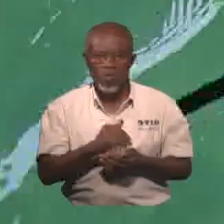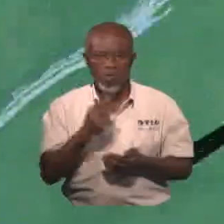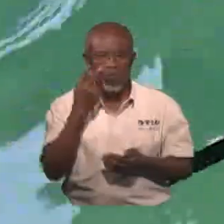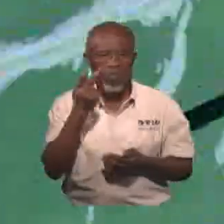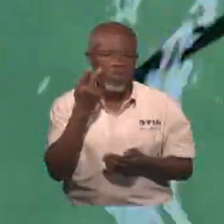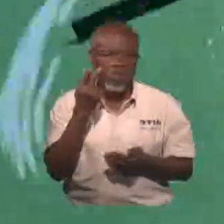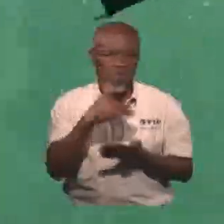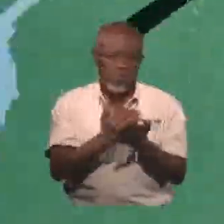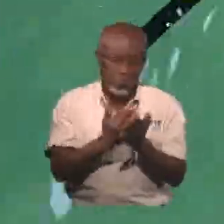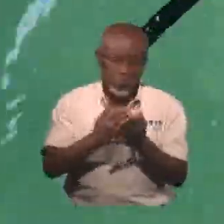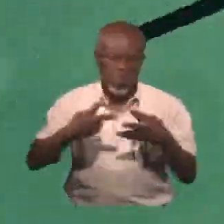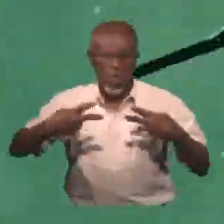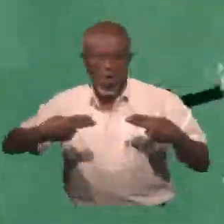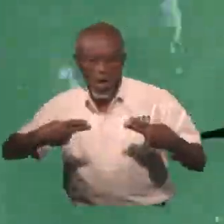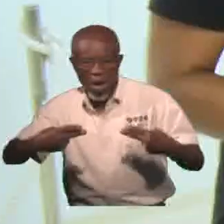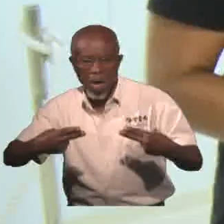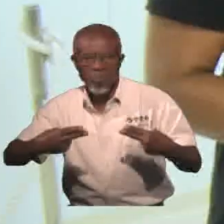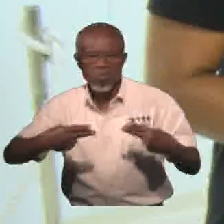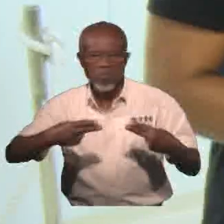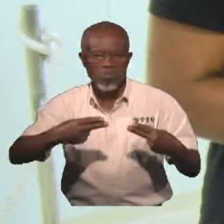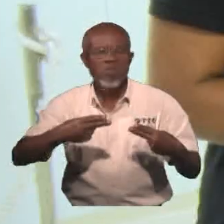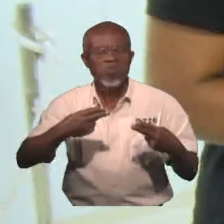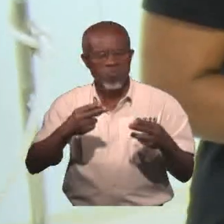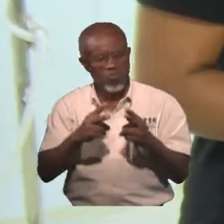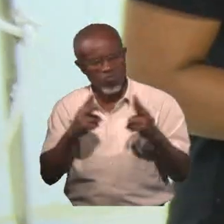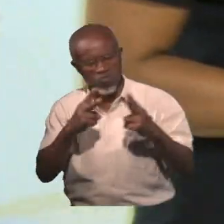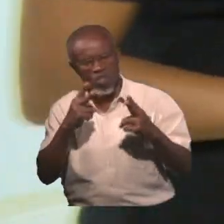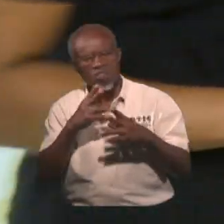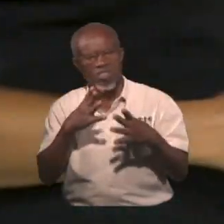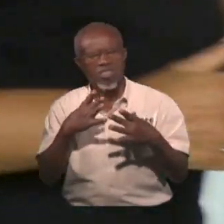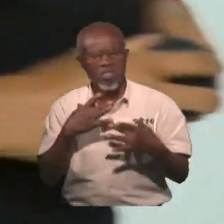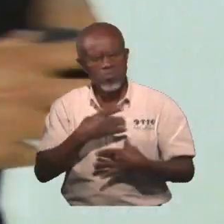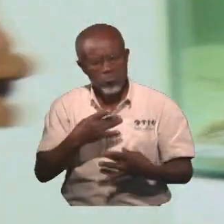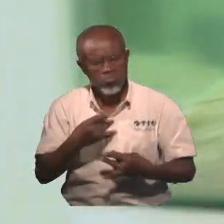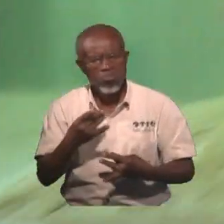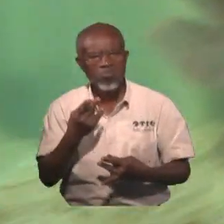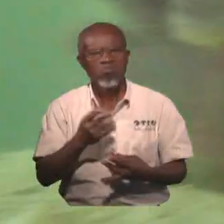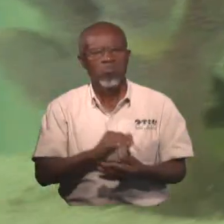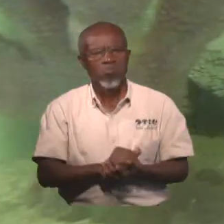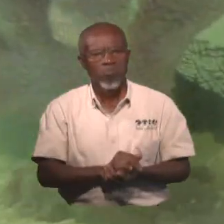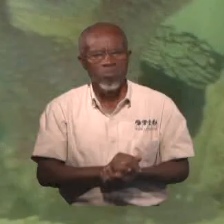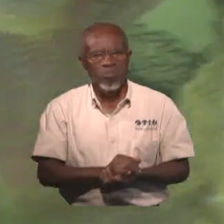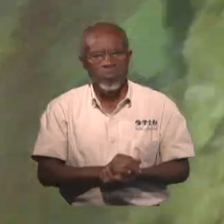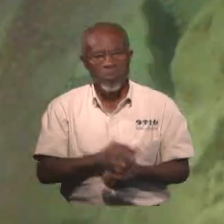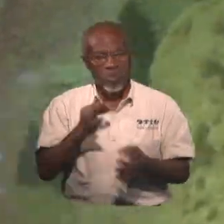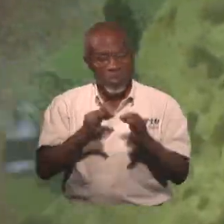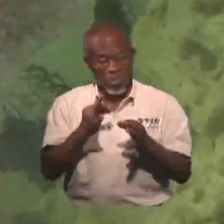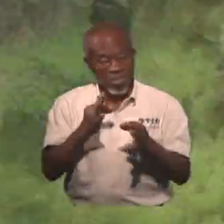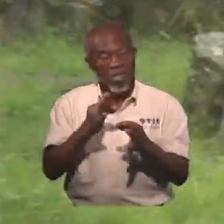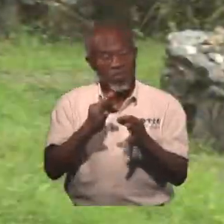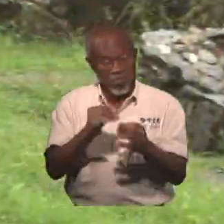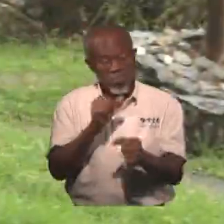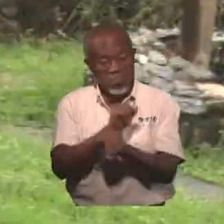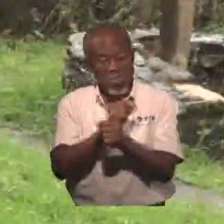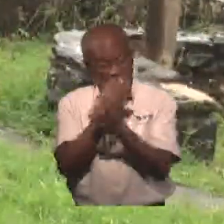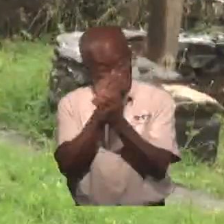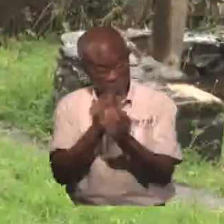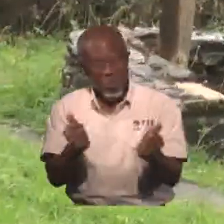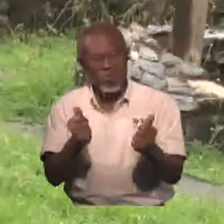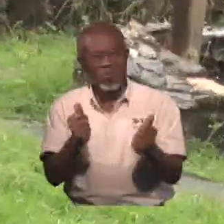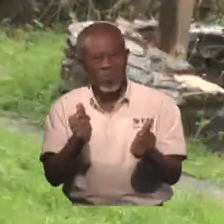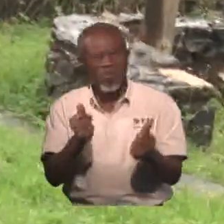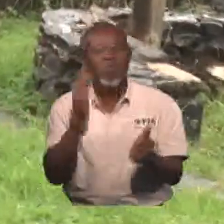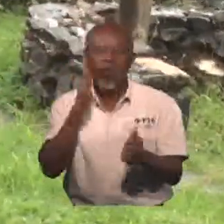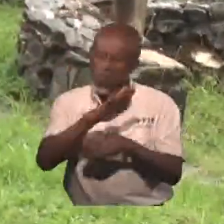the arrow crabs. It's very interesting. Ms. Montrose says if all goes well, we will all be able to enjoy the first of its